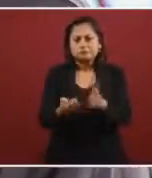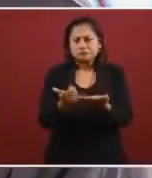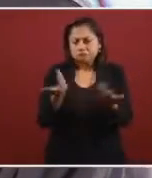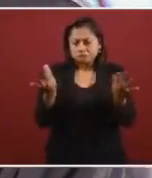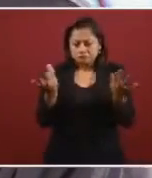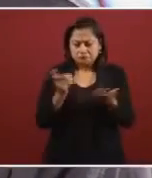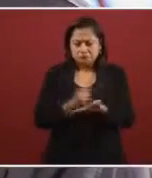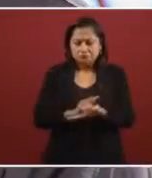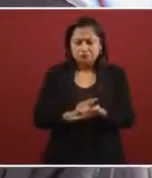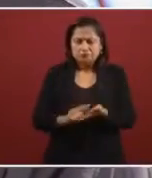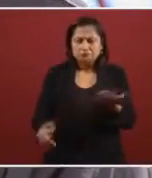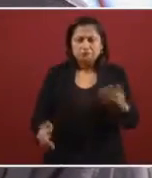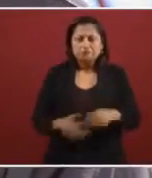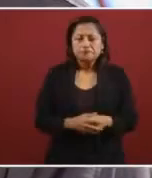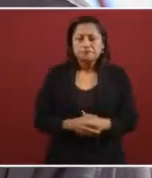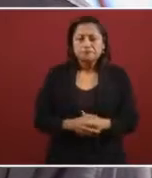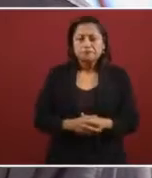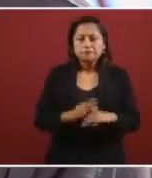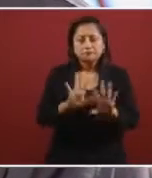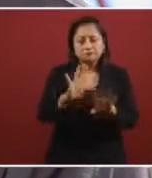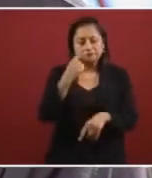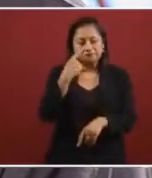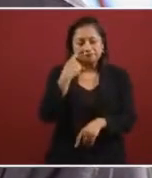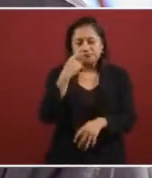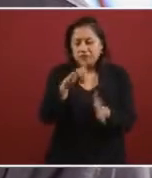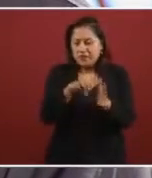¿Qué hubiese pasado What would have happened